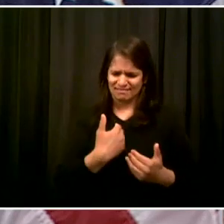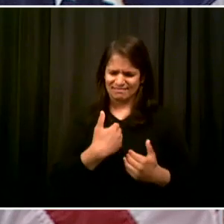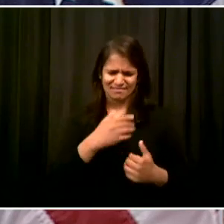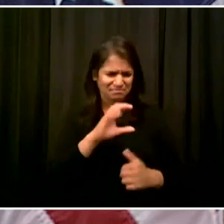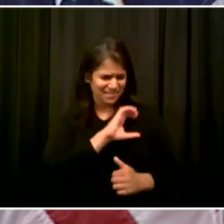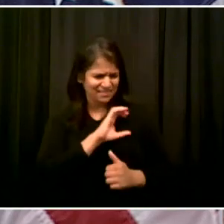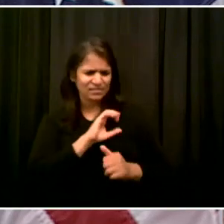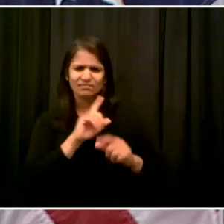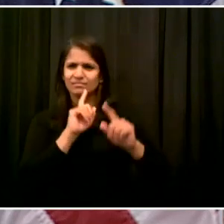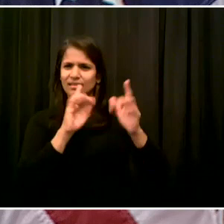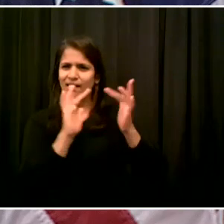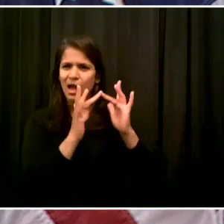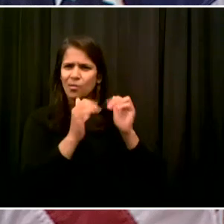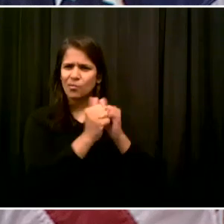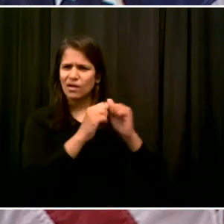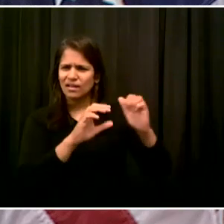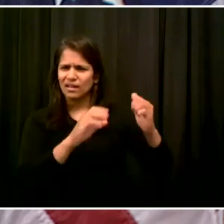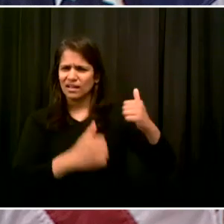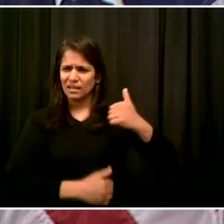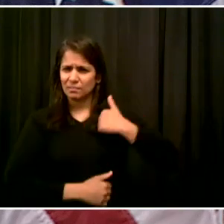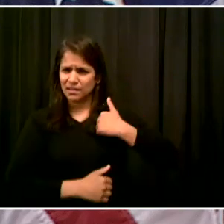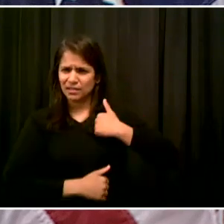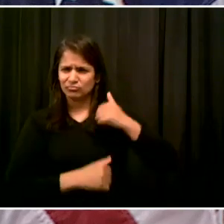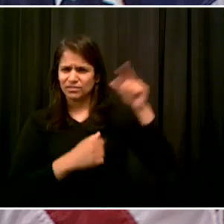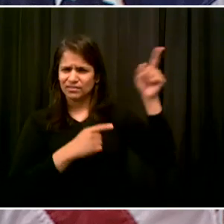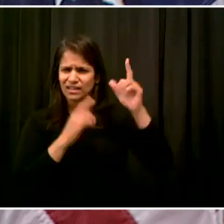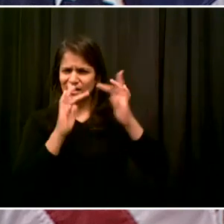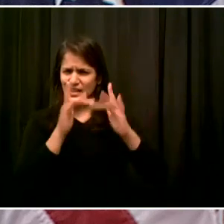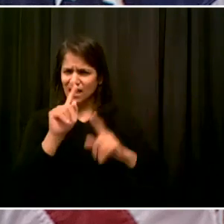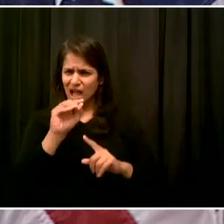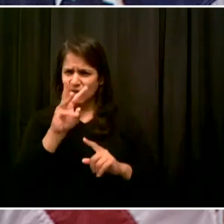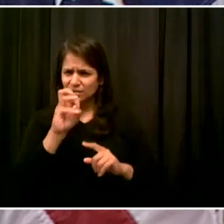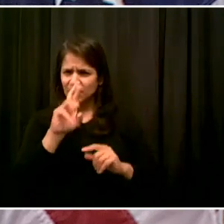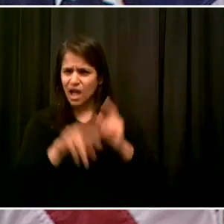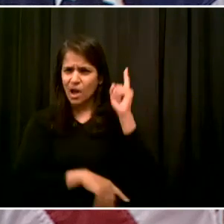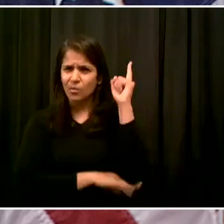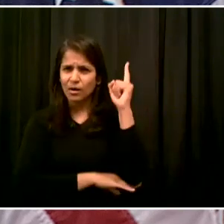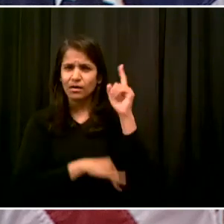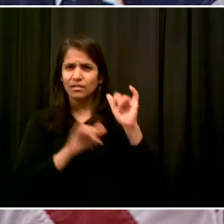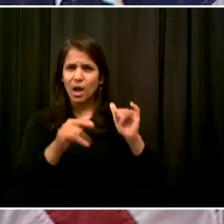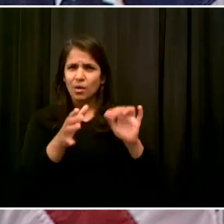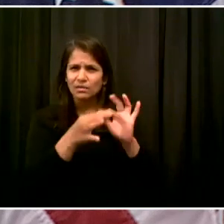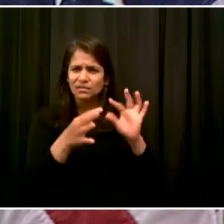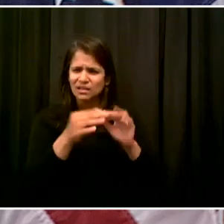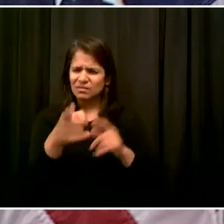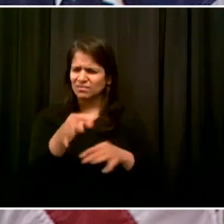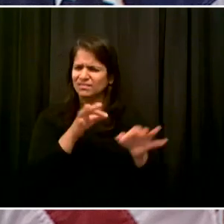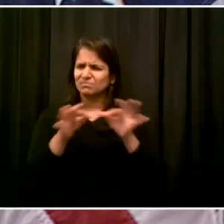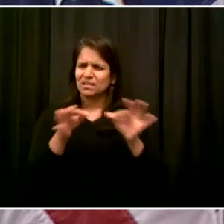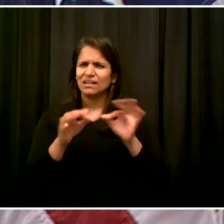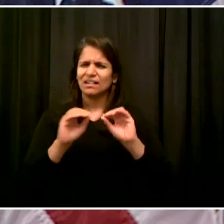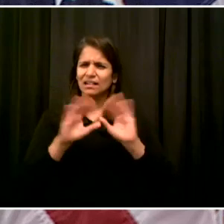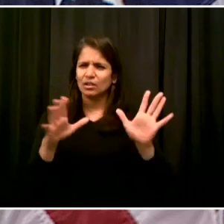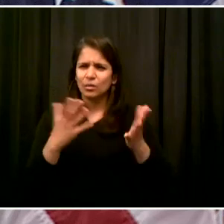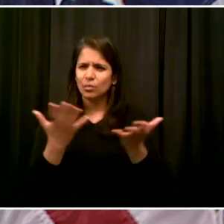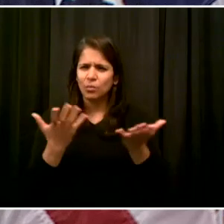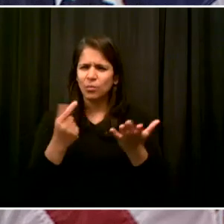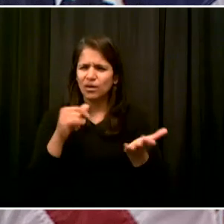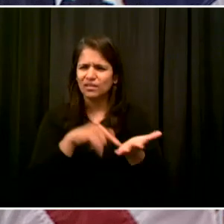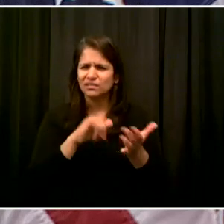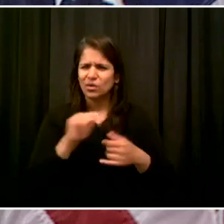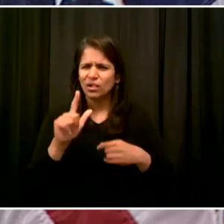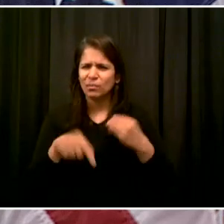briefing, you said more of the force is made up of city residents, and the NYPD now is a majority people of color, which